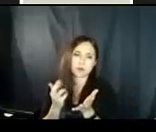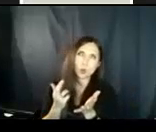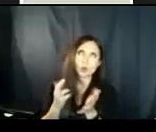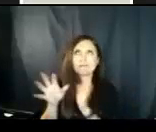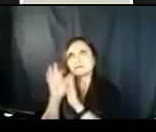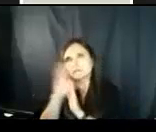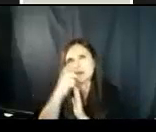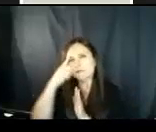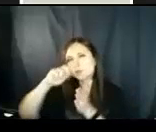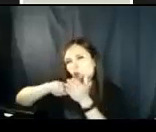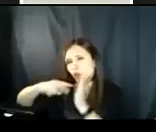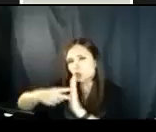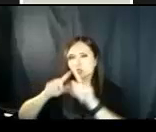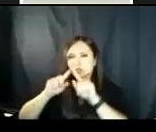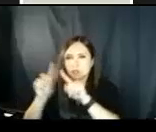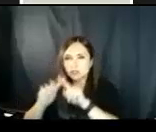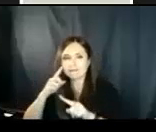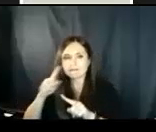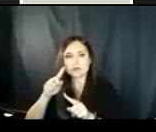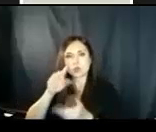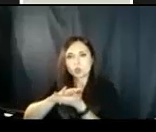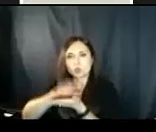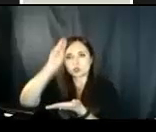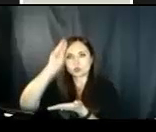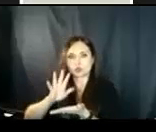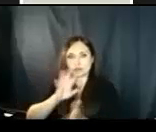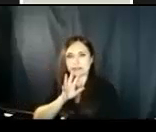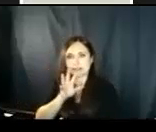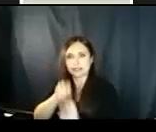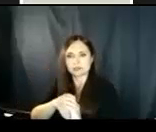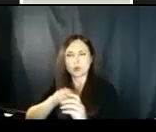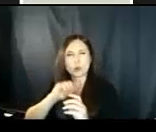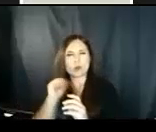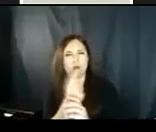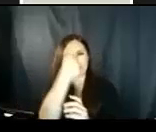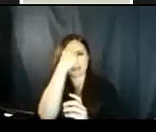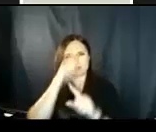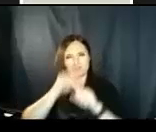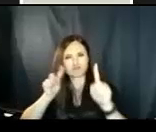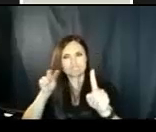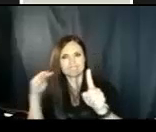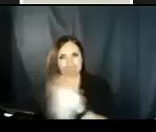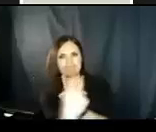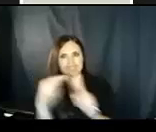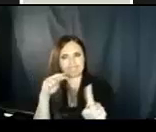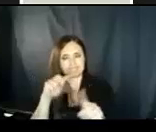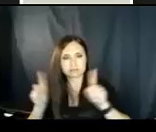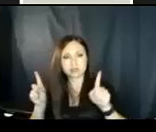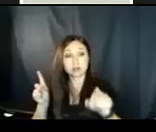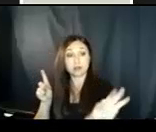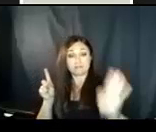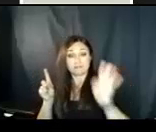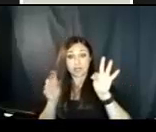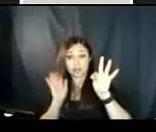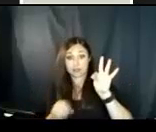definition, different definitions for student engagement, because we all view engagement in a different way. So I found this one, and the reason I chose this